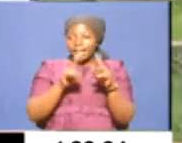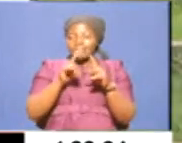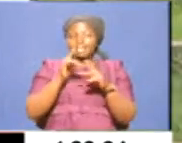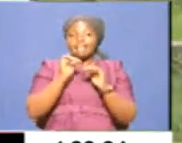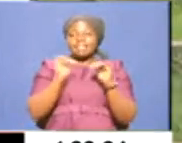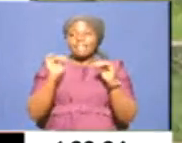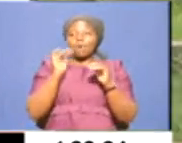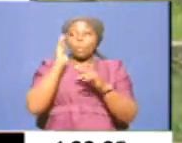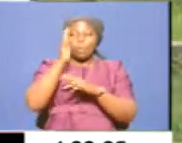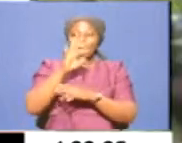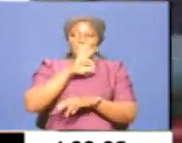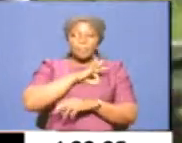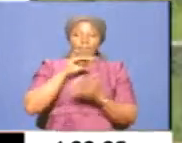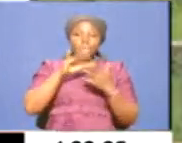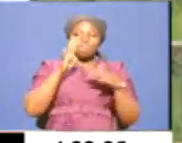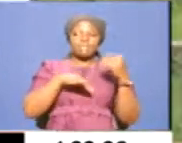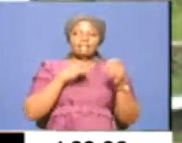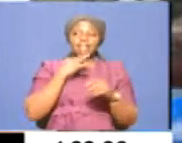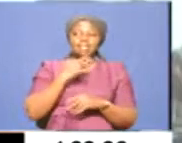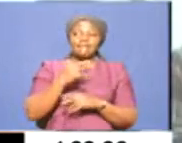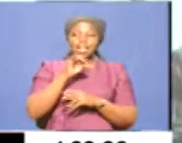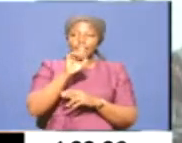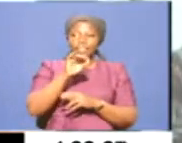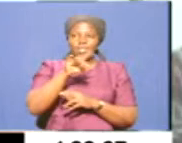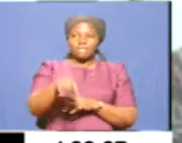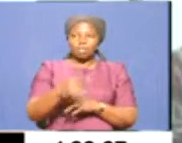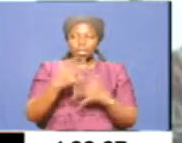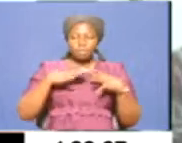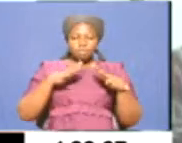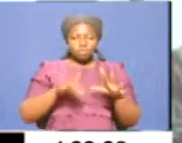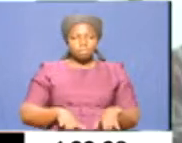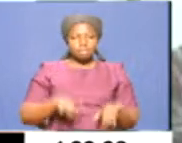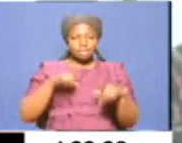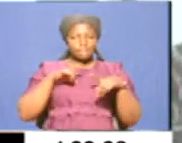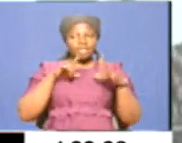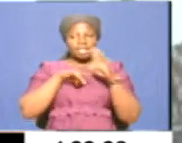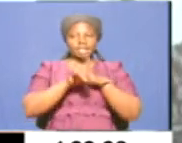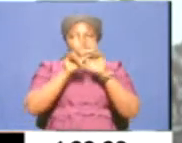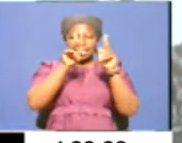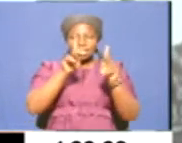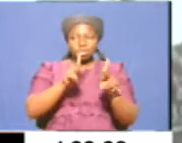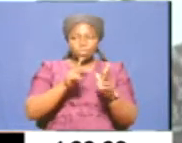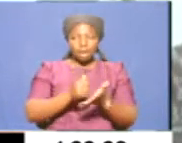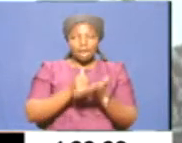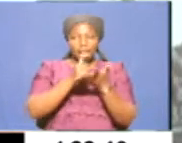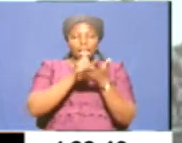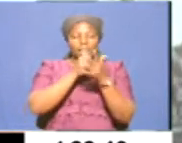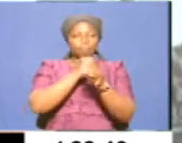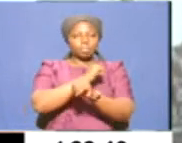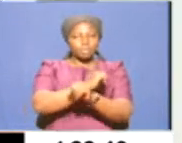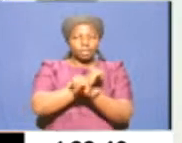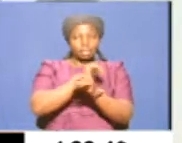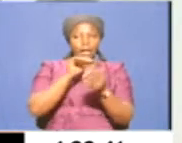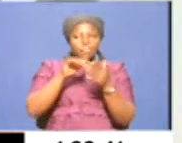more than 350,000 residents of Kisumu and help in preventing further pollution of Lake